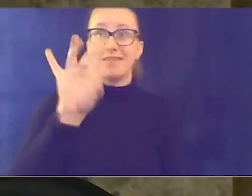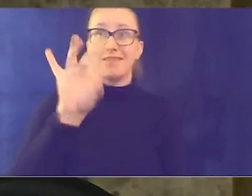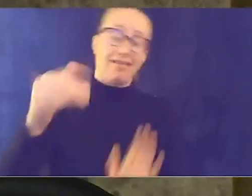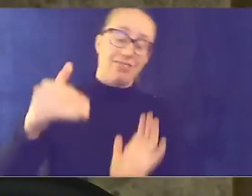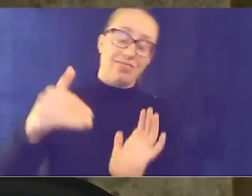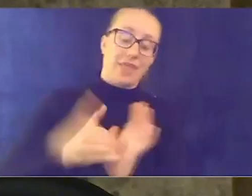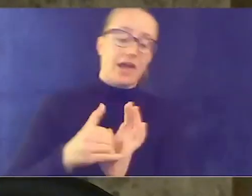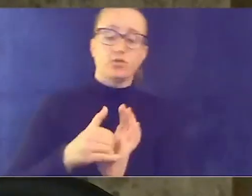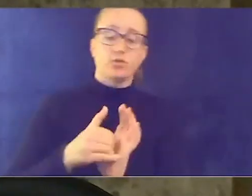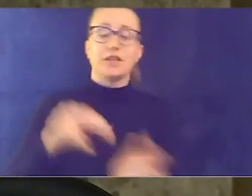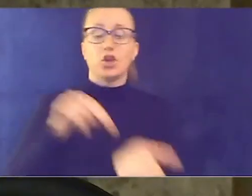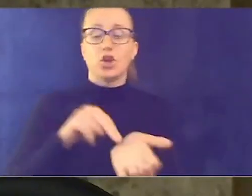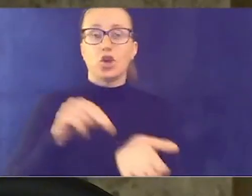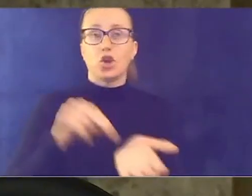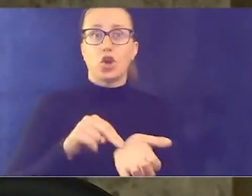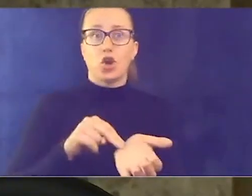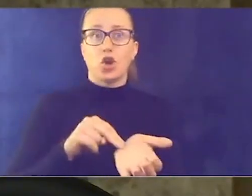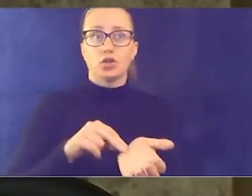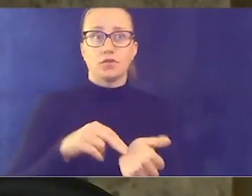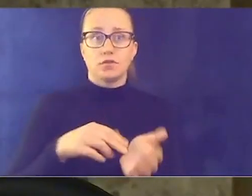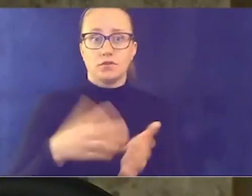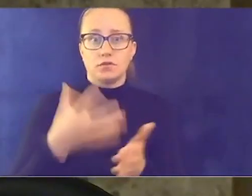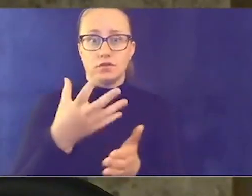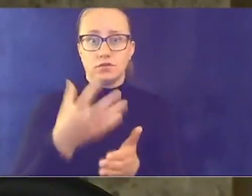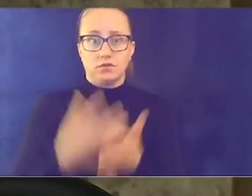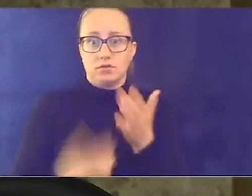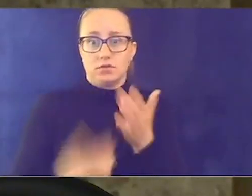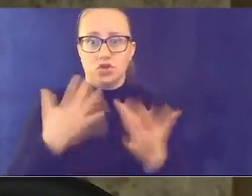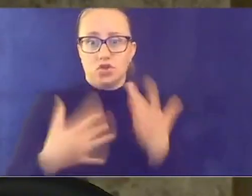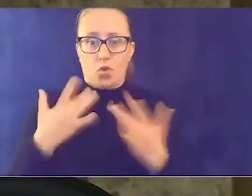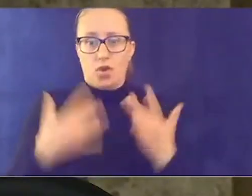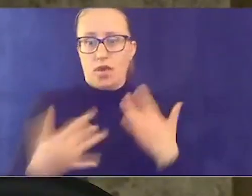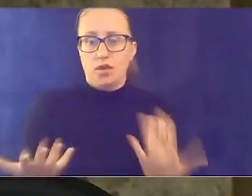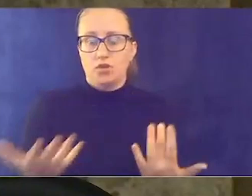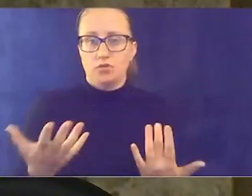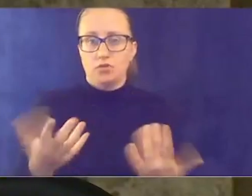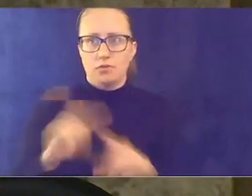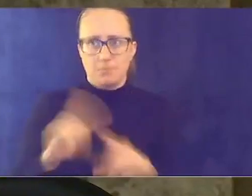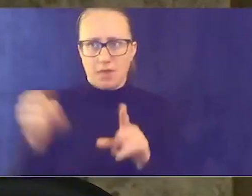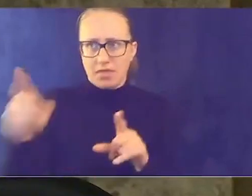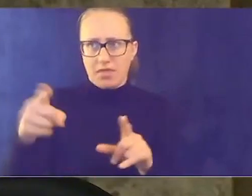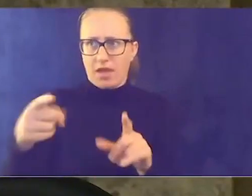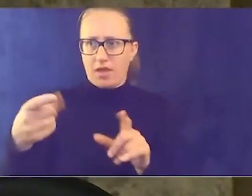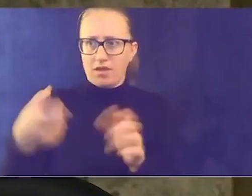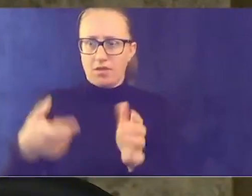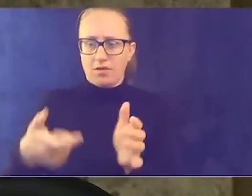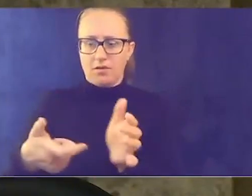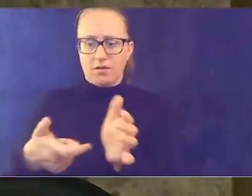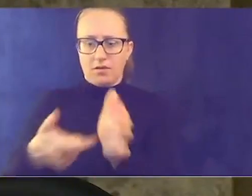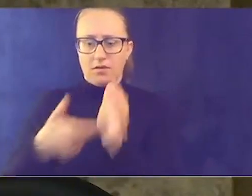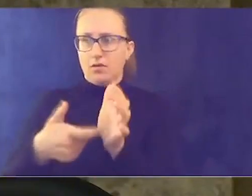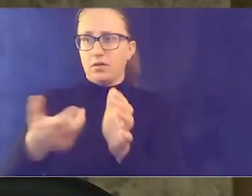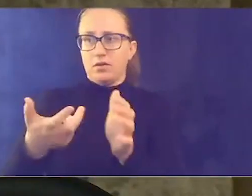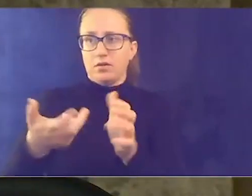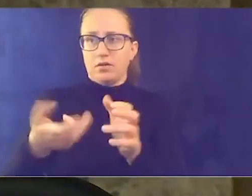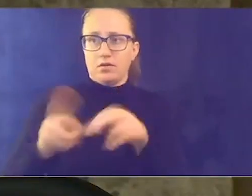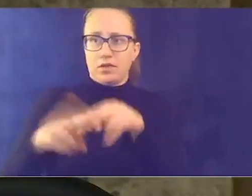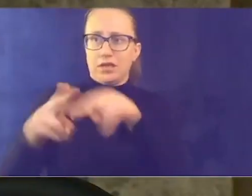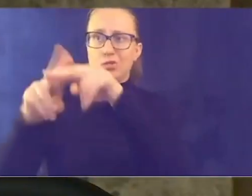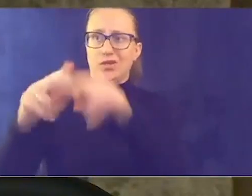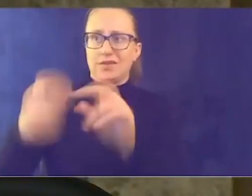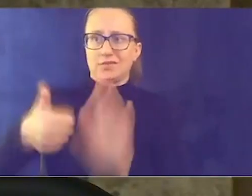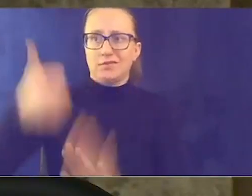yet CMS is issuing rules for increasing staffing when there's nobody to hire. And I